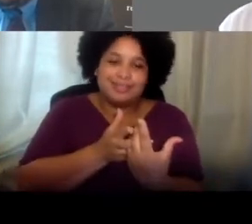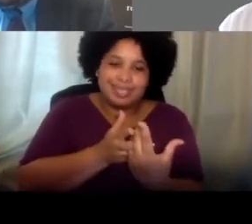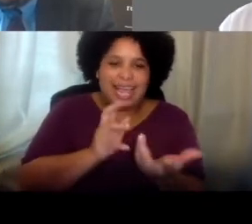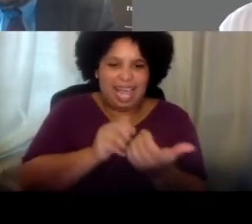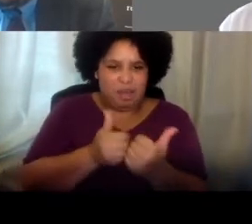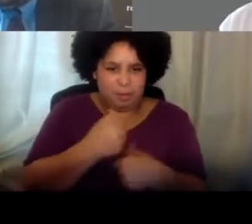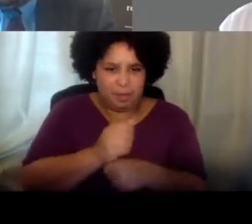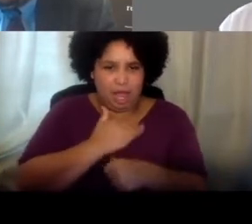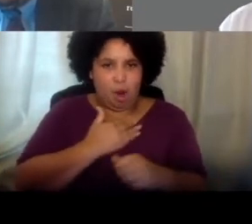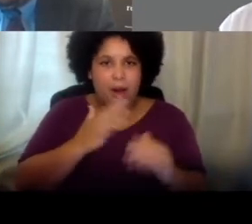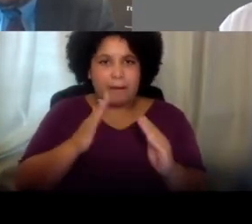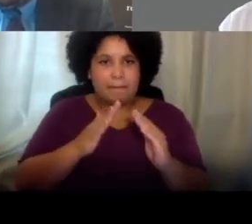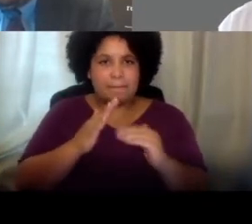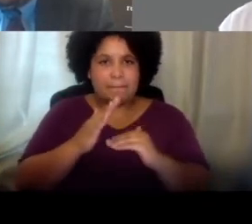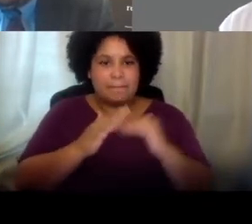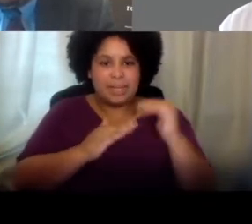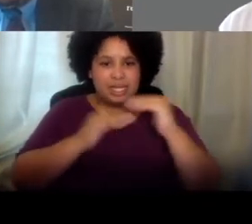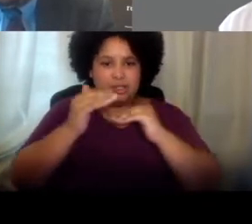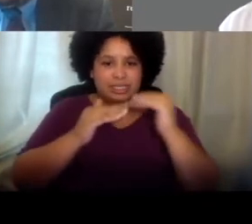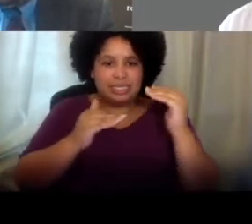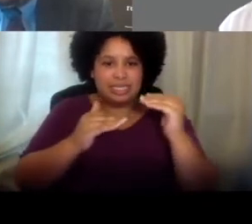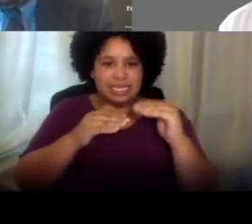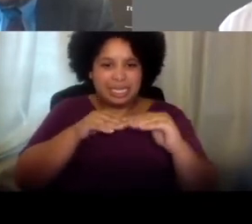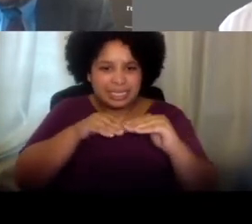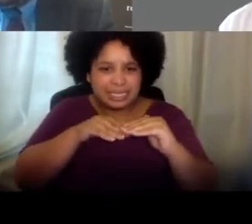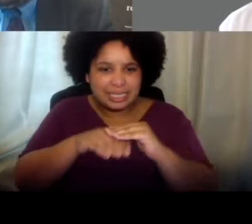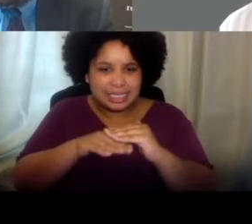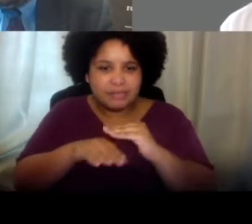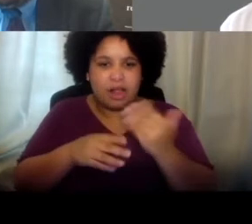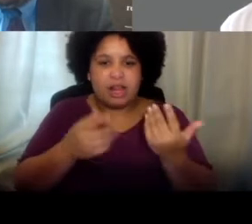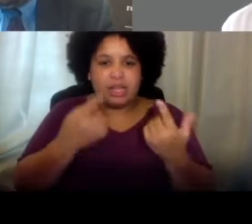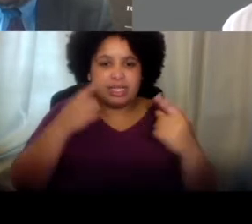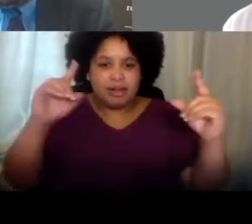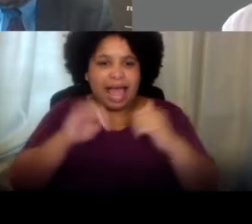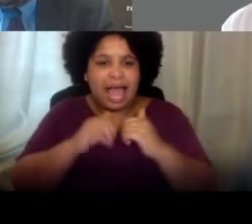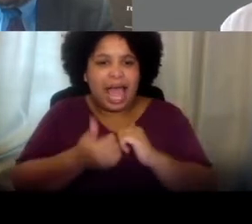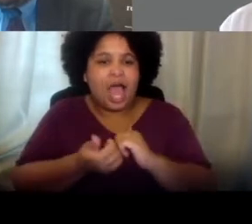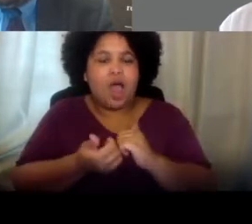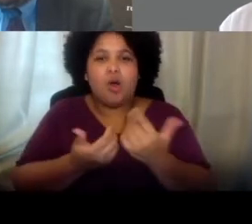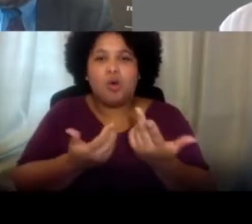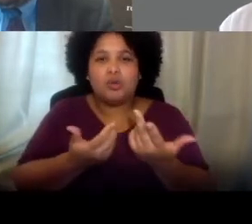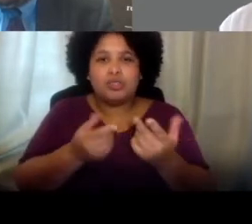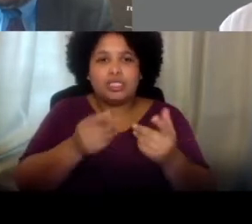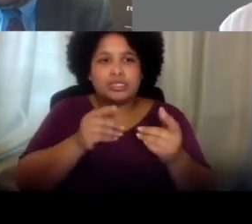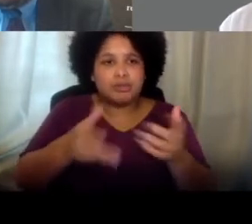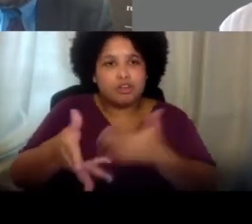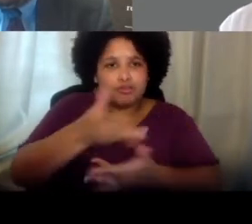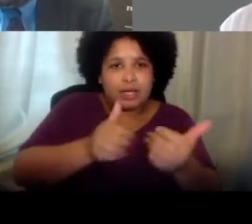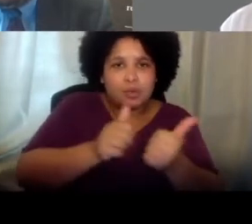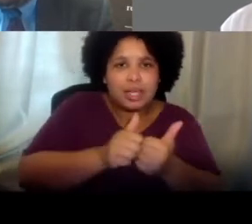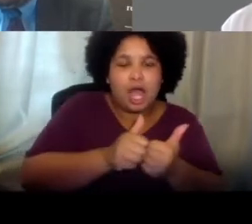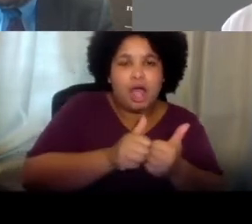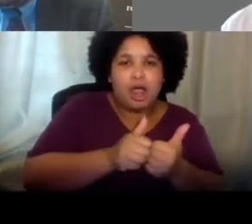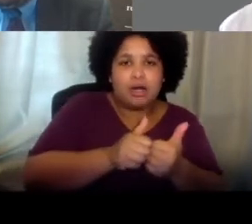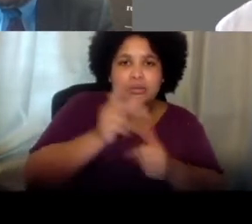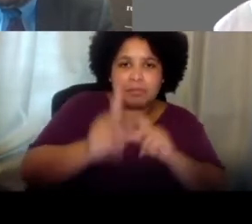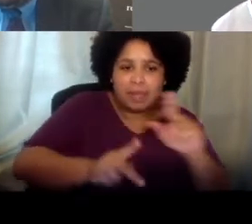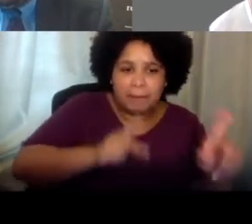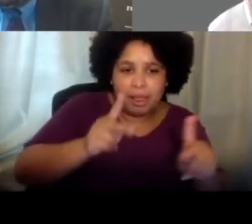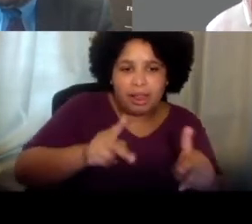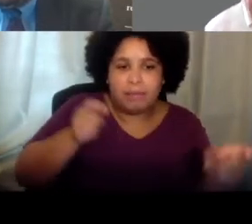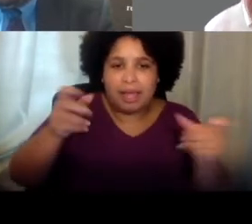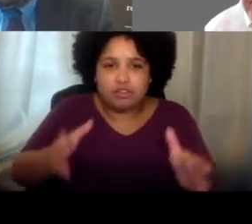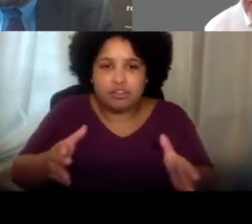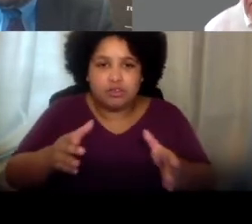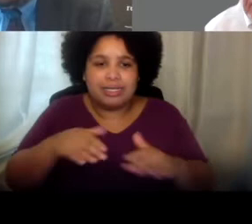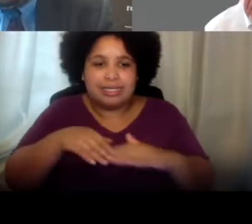make our buildings accessible? How do you treat your people who are managers or executives in terms of getting accessible cars for